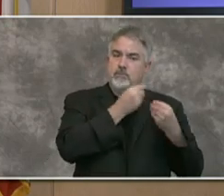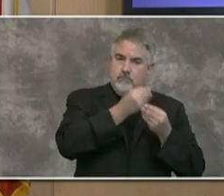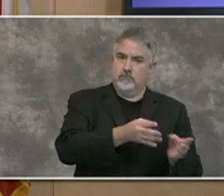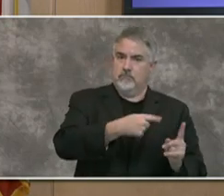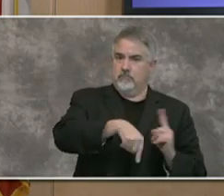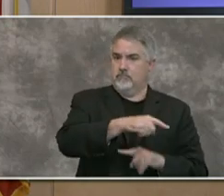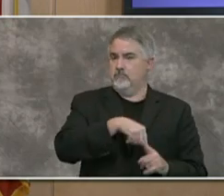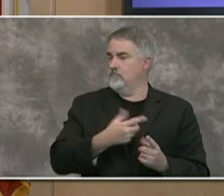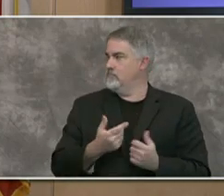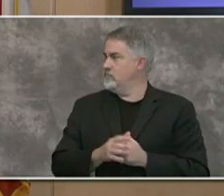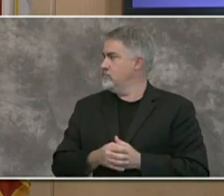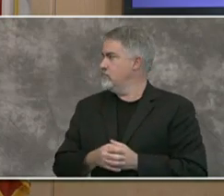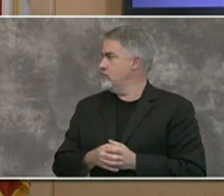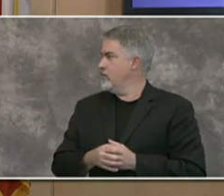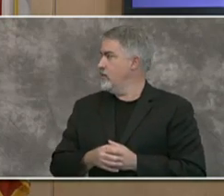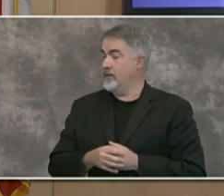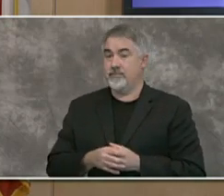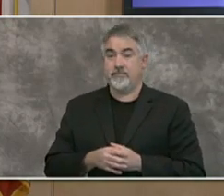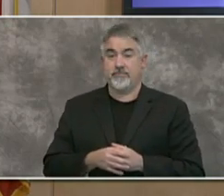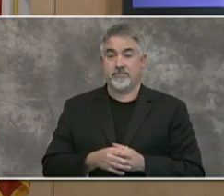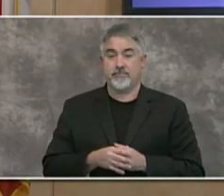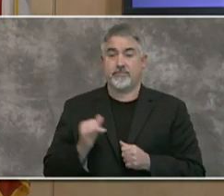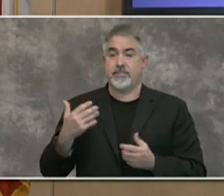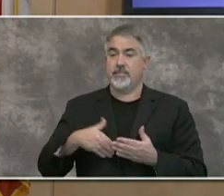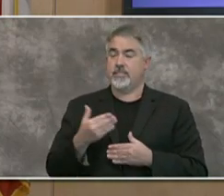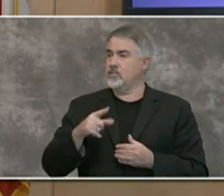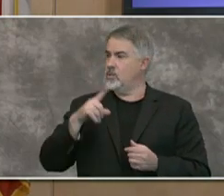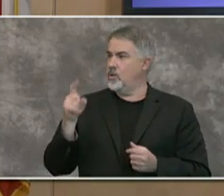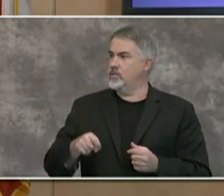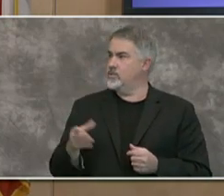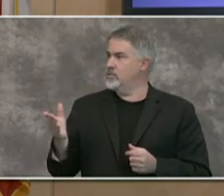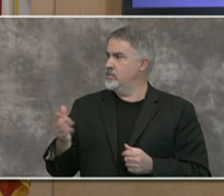Okay, let's go to the next question.